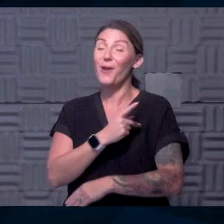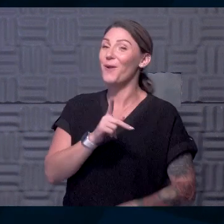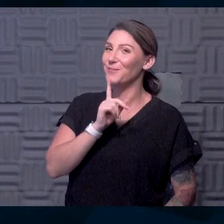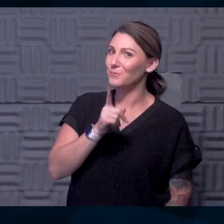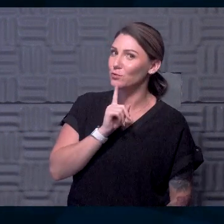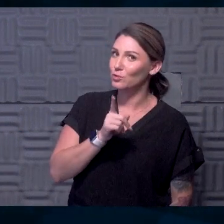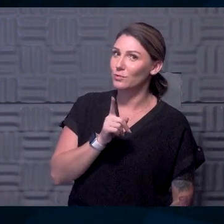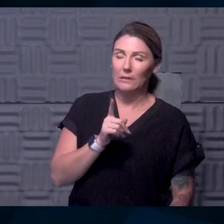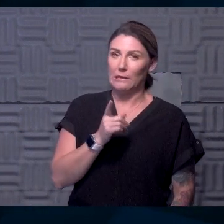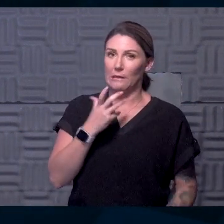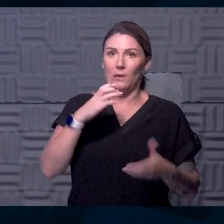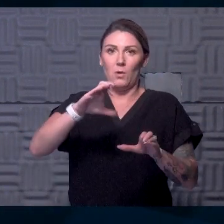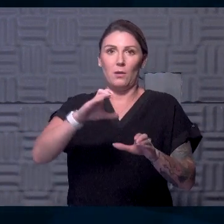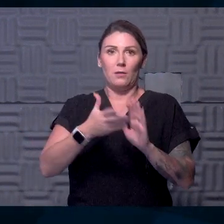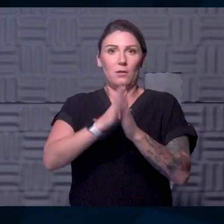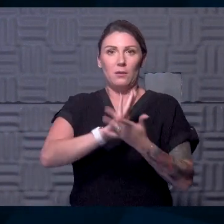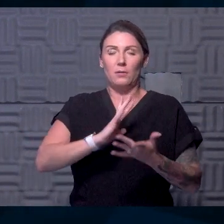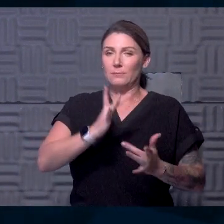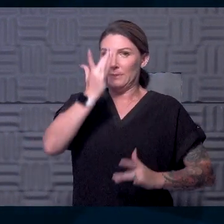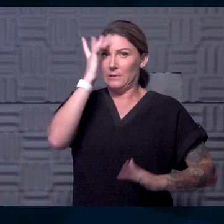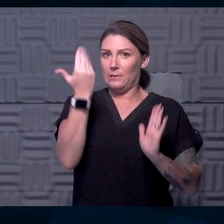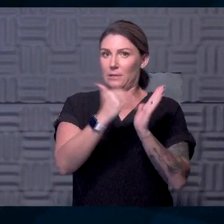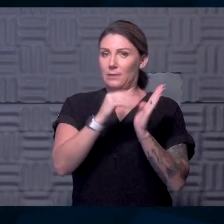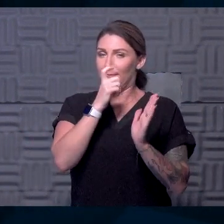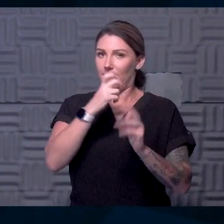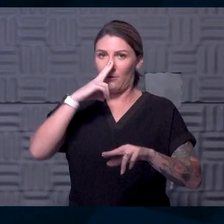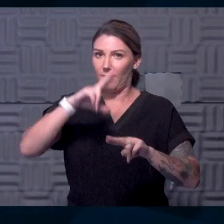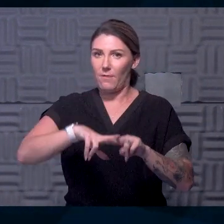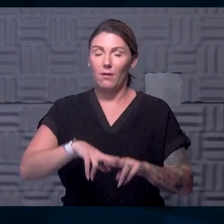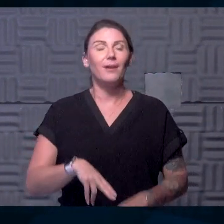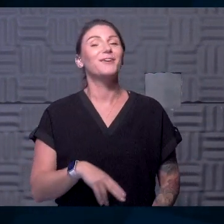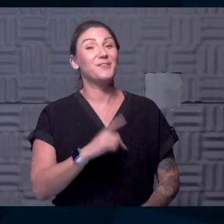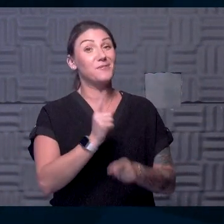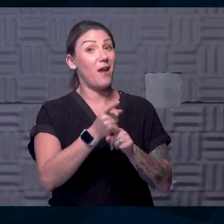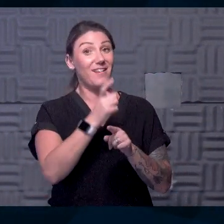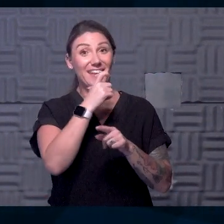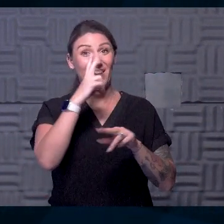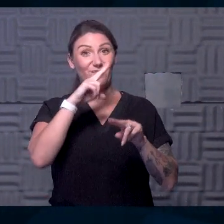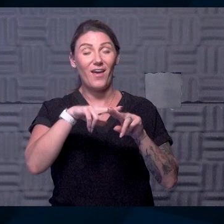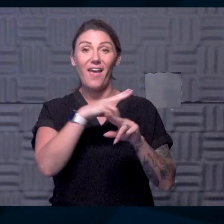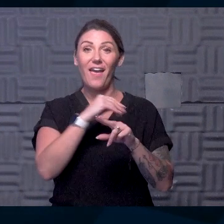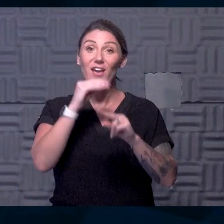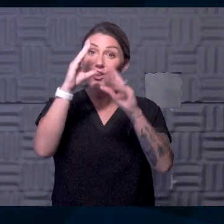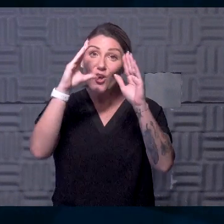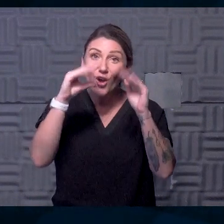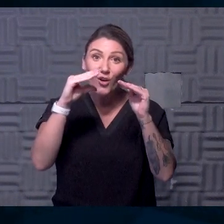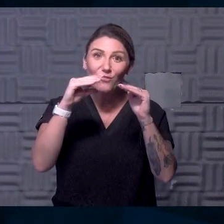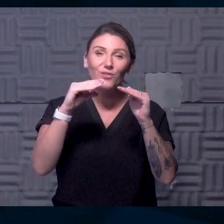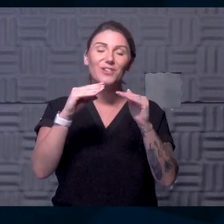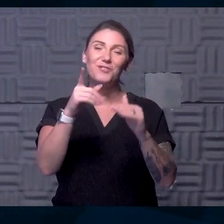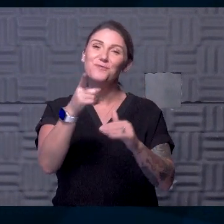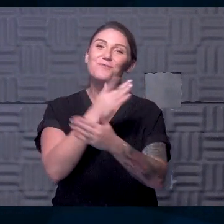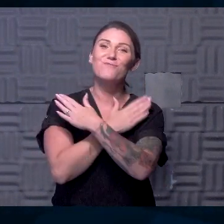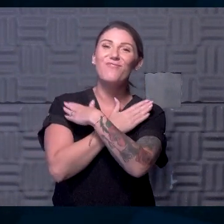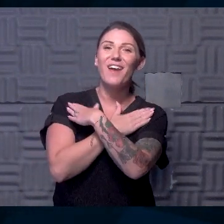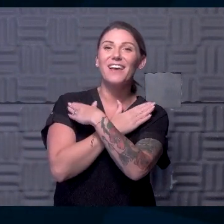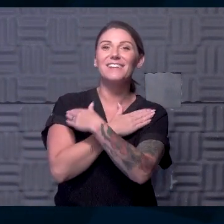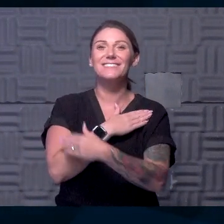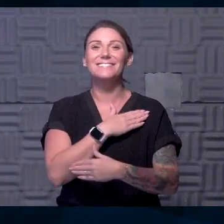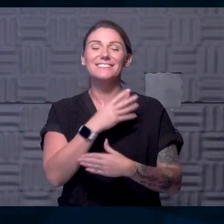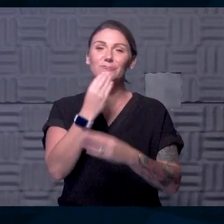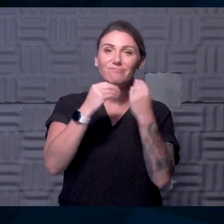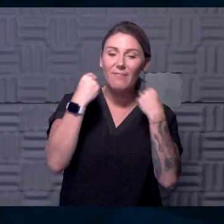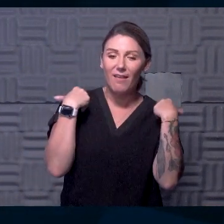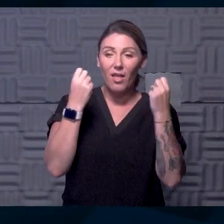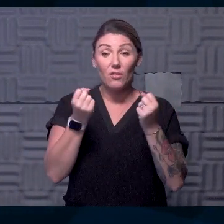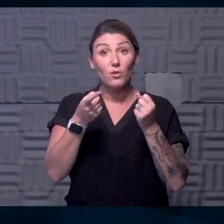I don't want to get sick anymore. It's not fun at all. Oh, it's not fun. And hopefully you'll make sure you get that rest and eat healthy and do